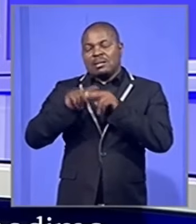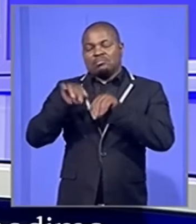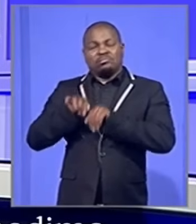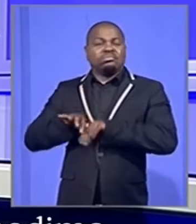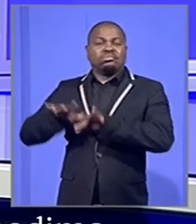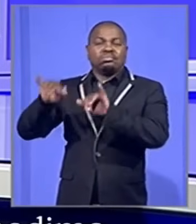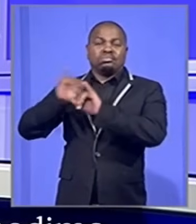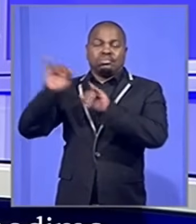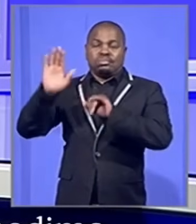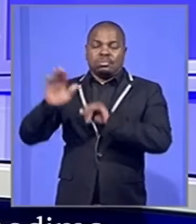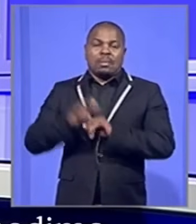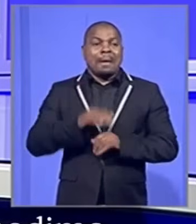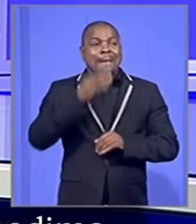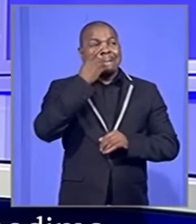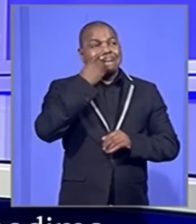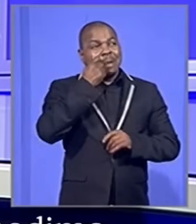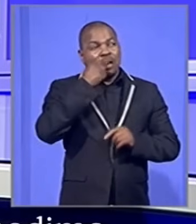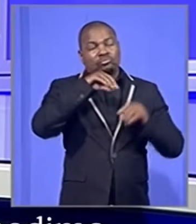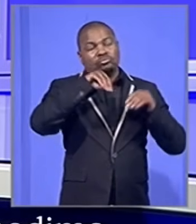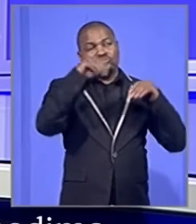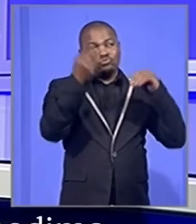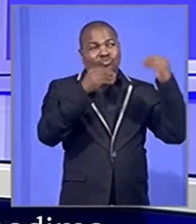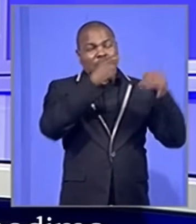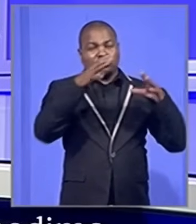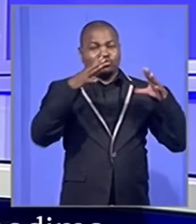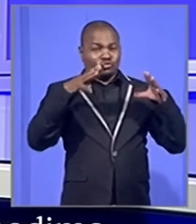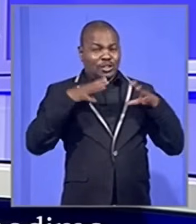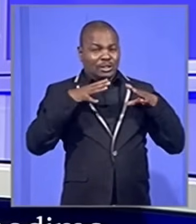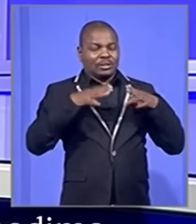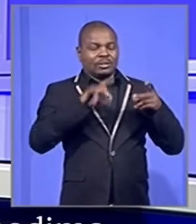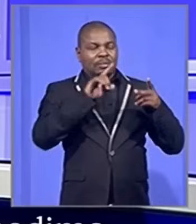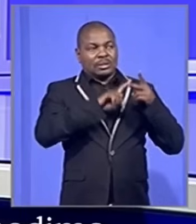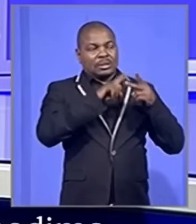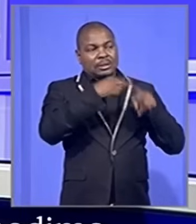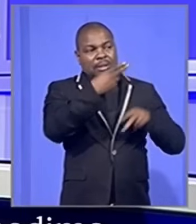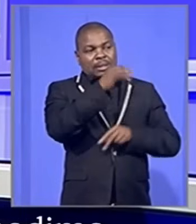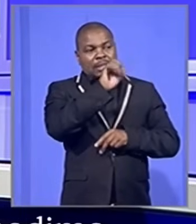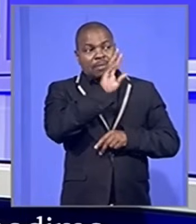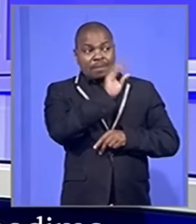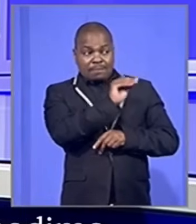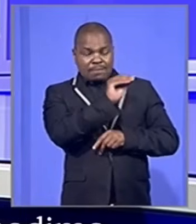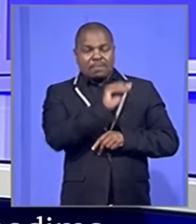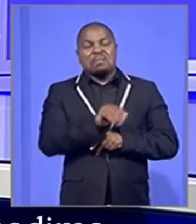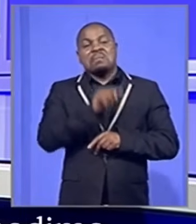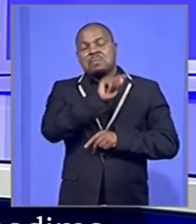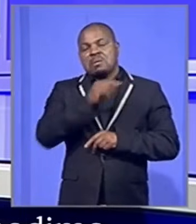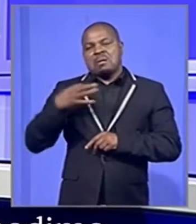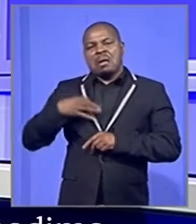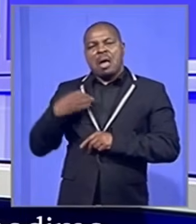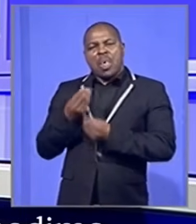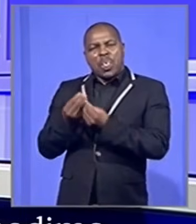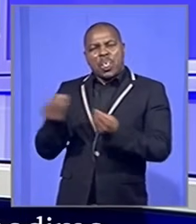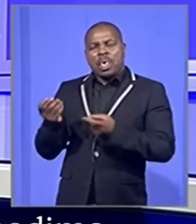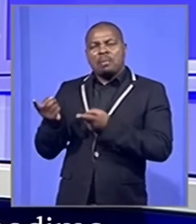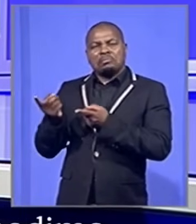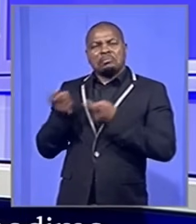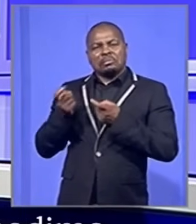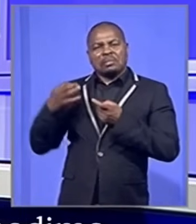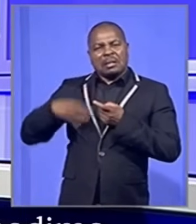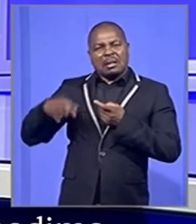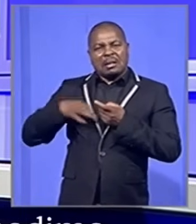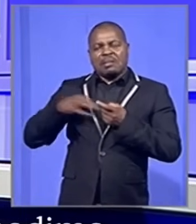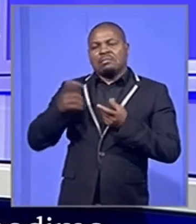AIDS, banna ba bagolo ba go ba le tšhelete gape ba fetetšwe ke HIV ba go ka goketša bana ba basetsana